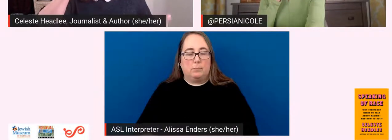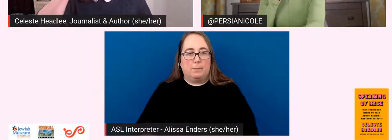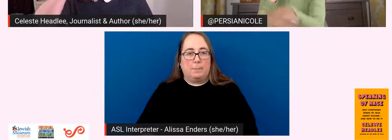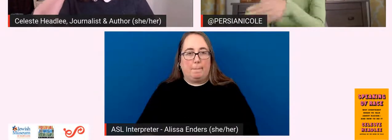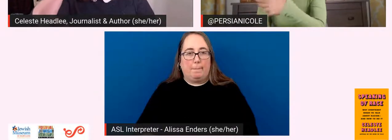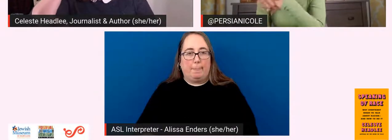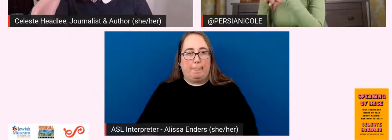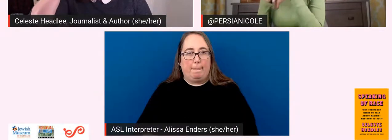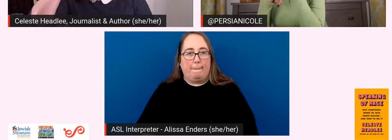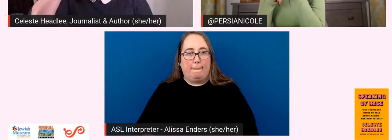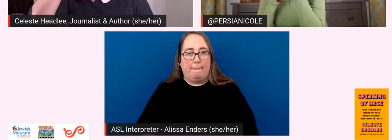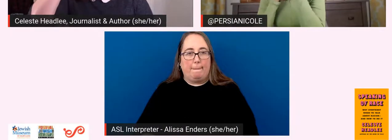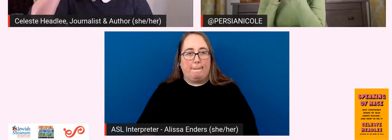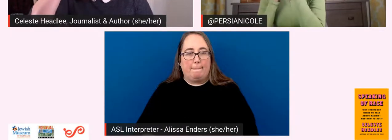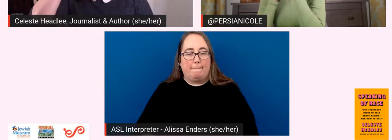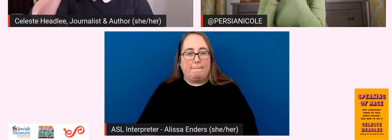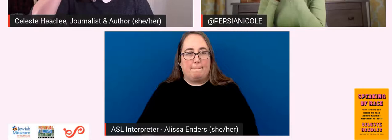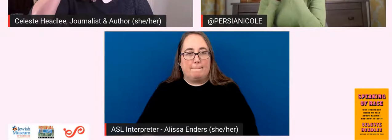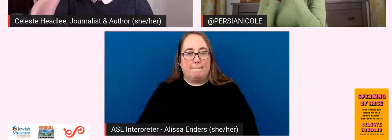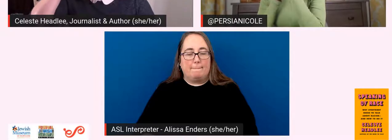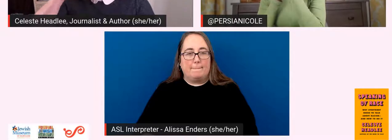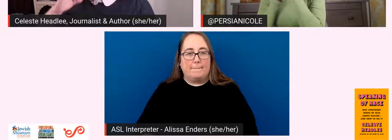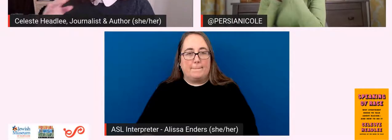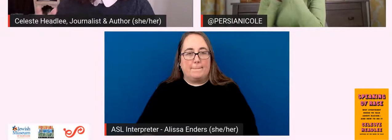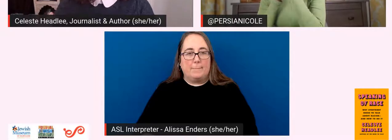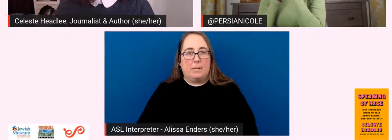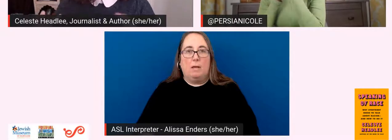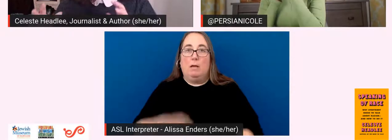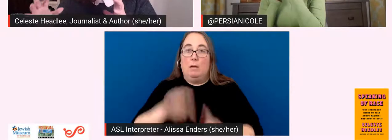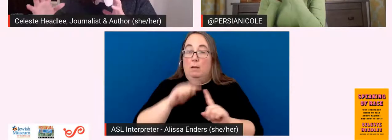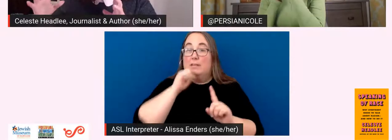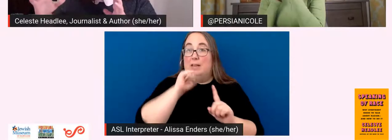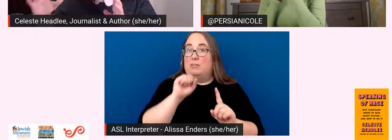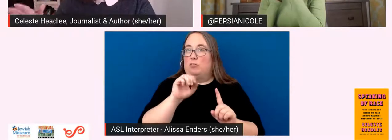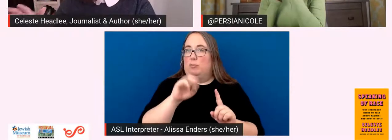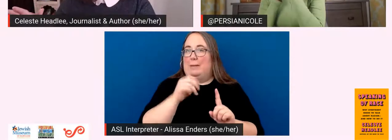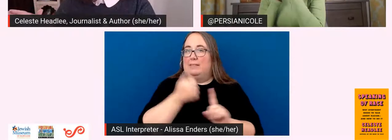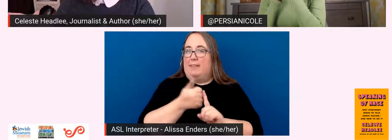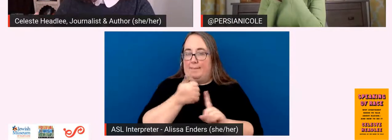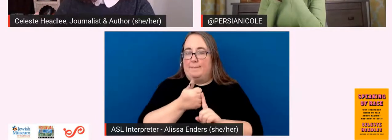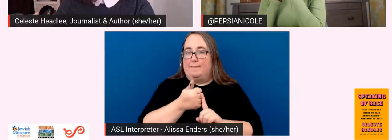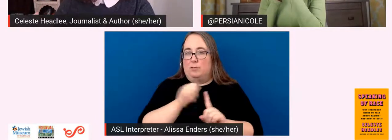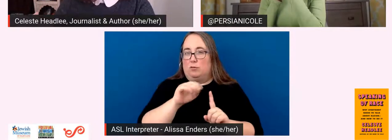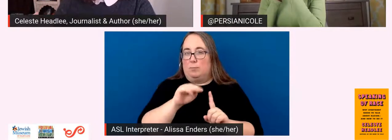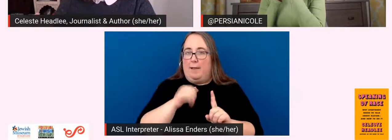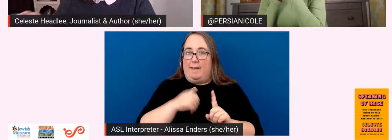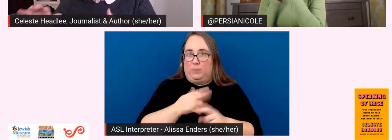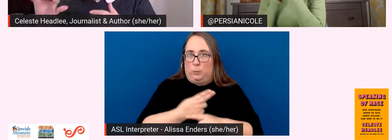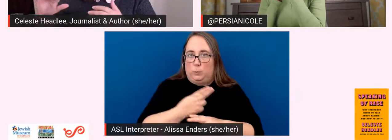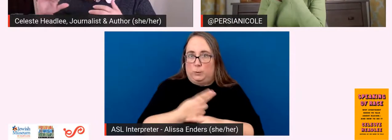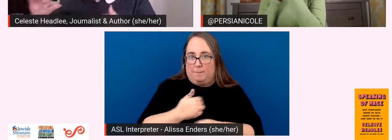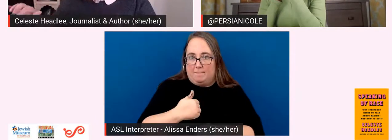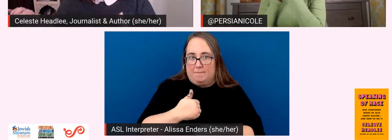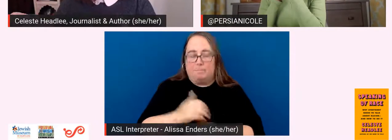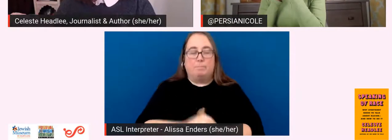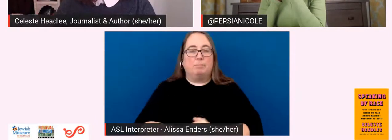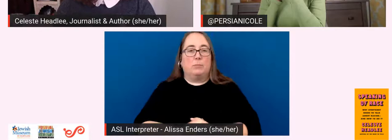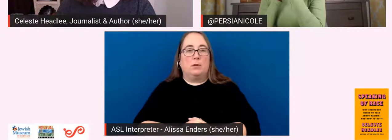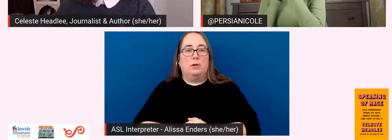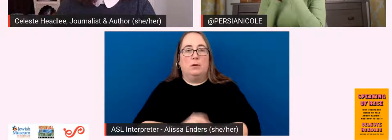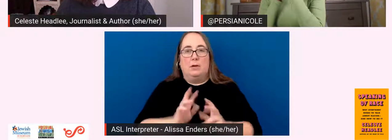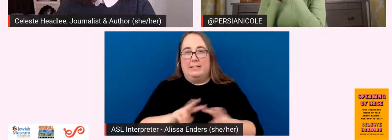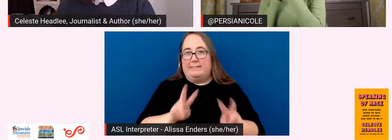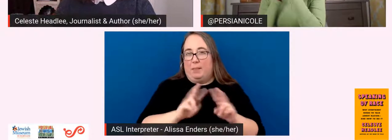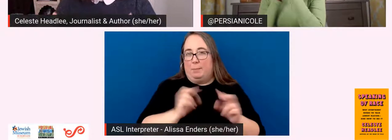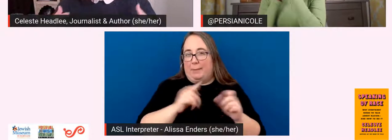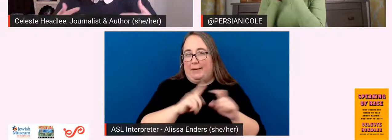nothing particularly inherent in social media itself. Social media absolutely has its uses mm-hmm. and is valuable in a